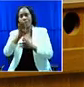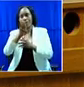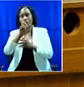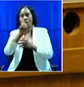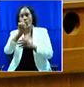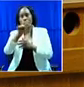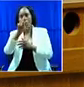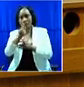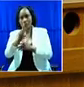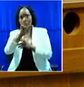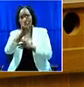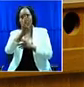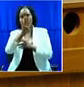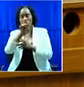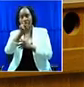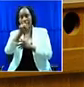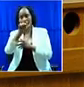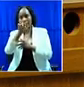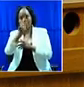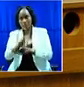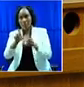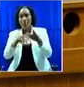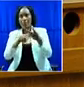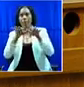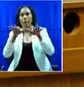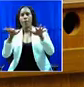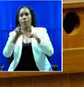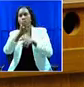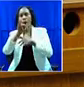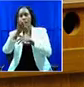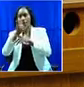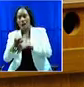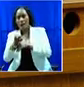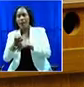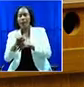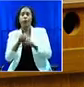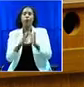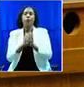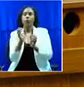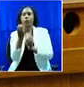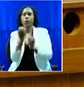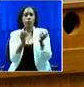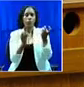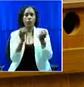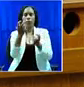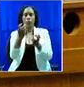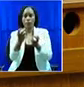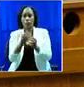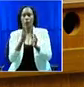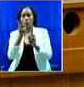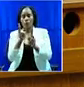for public Wi-Fi hotspots. Decisive action against crime and